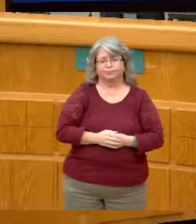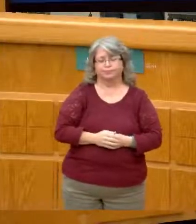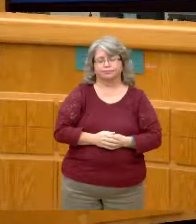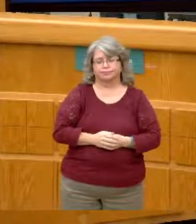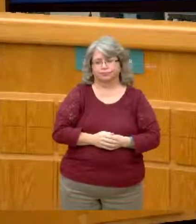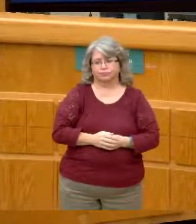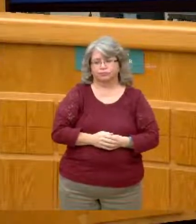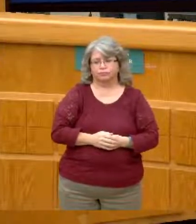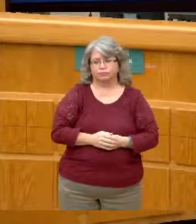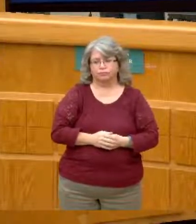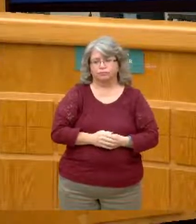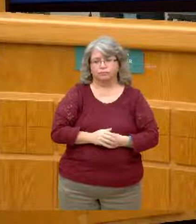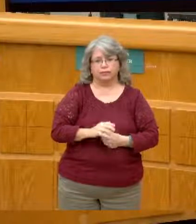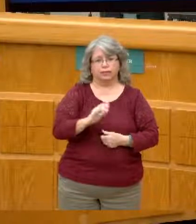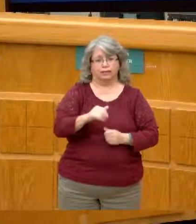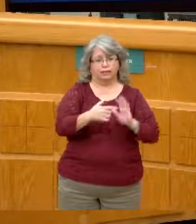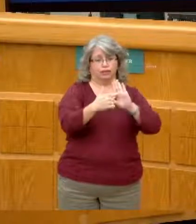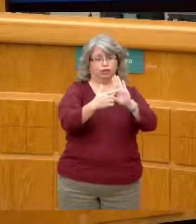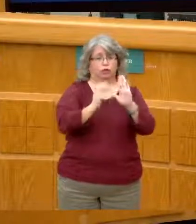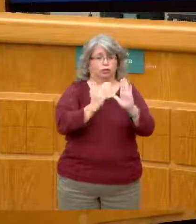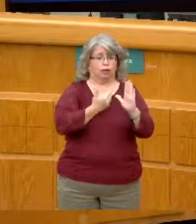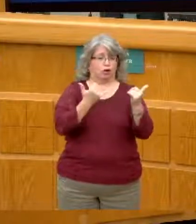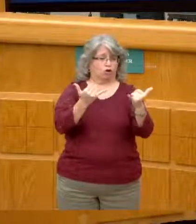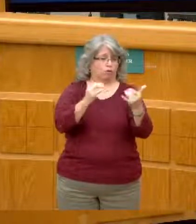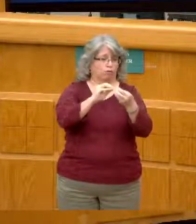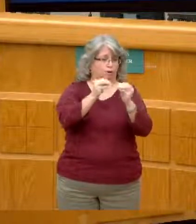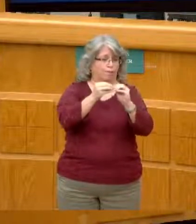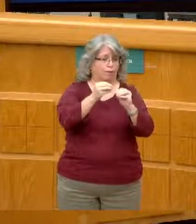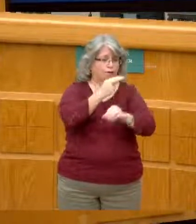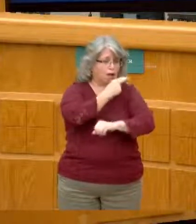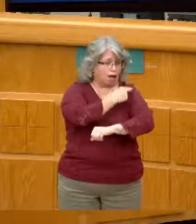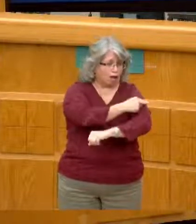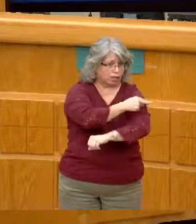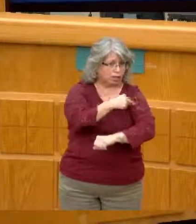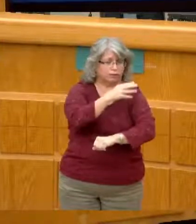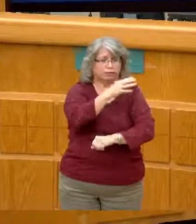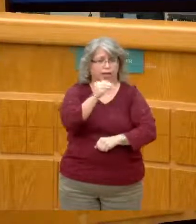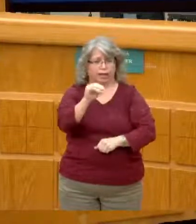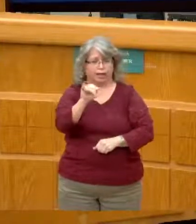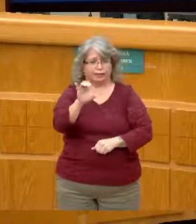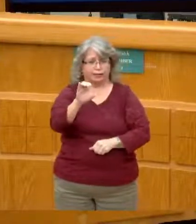This is our current hospitalizations in ICU. This still is continuing to tick up.